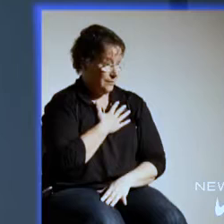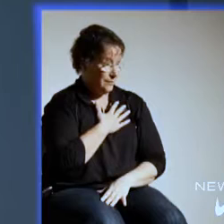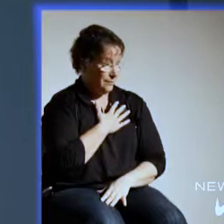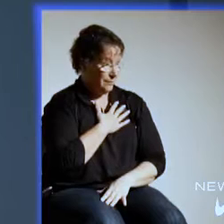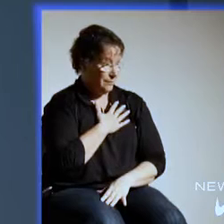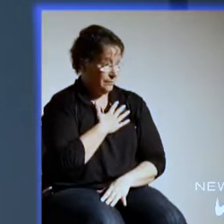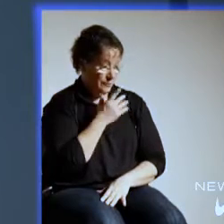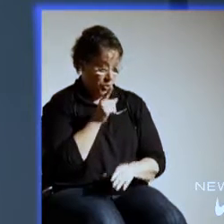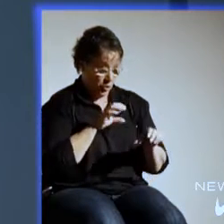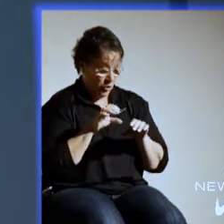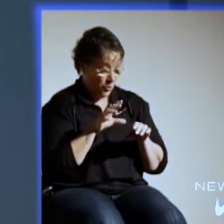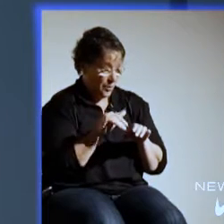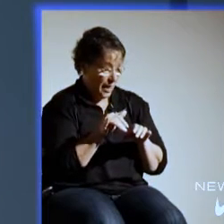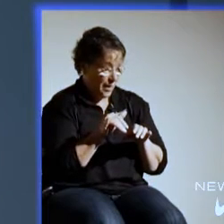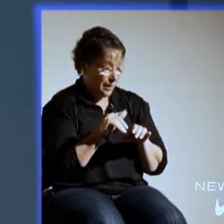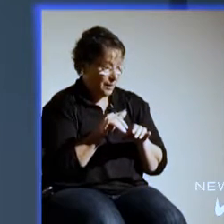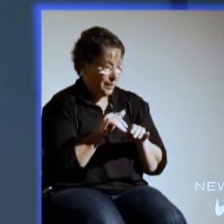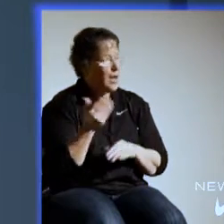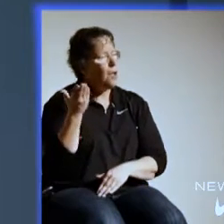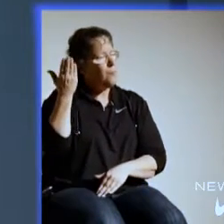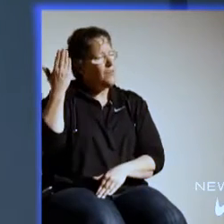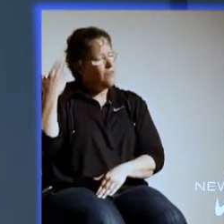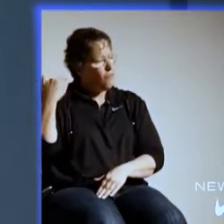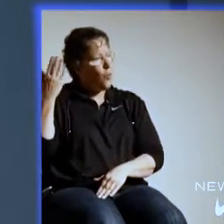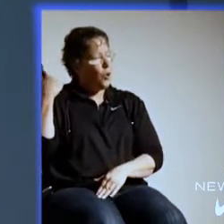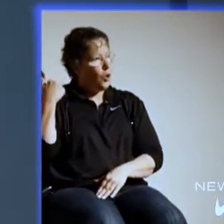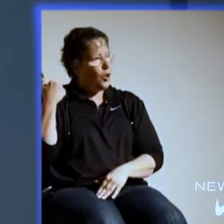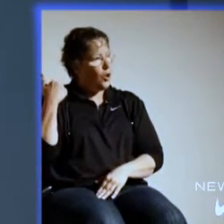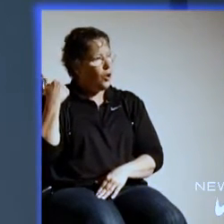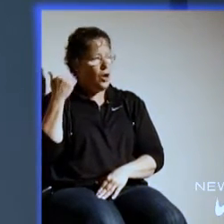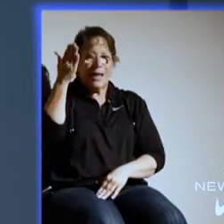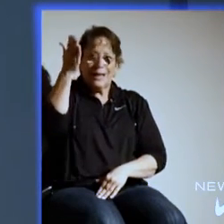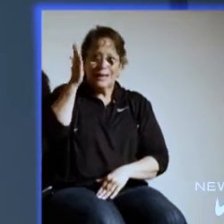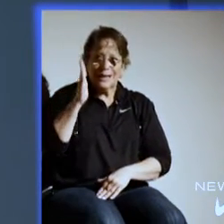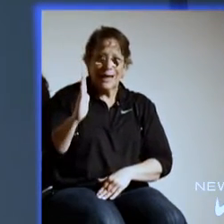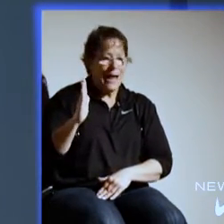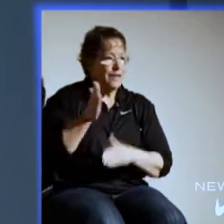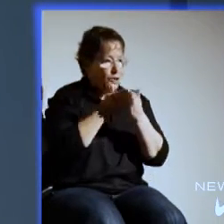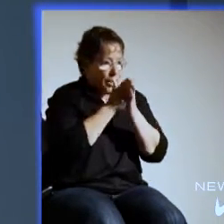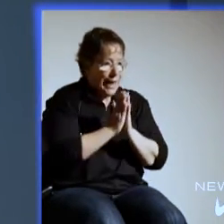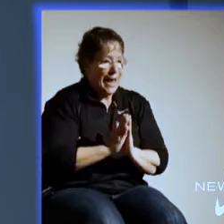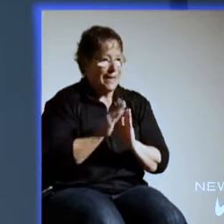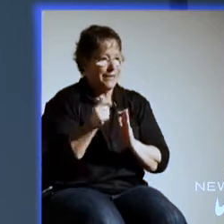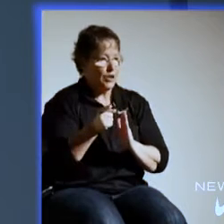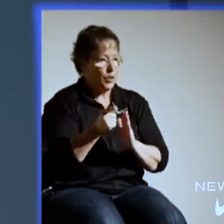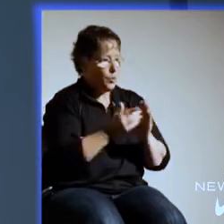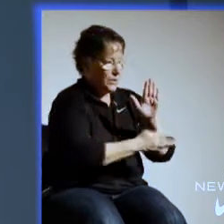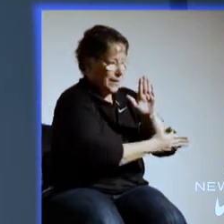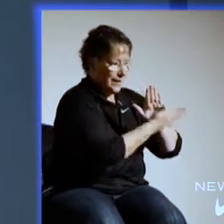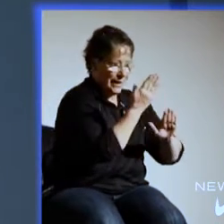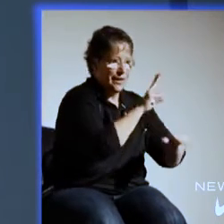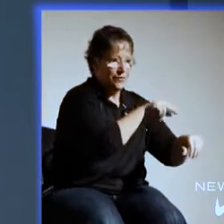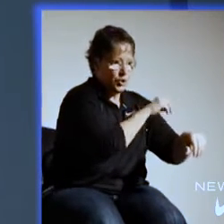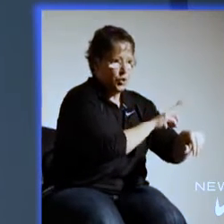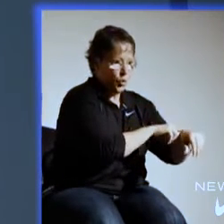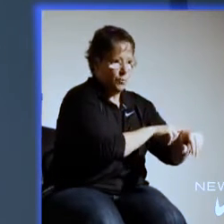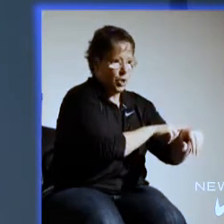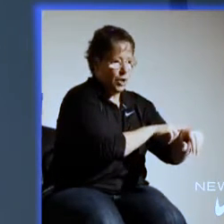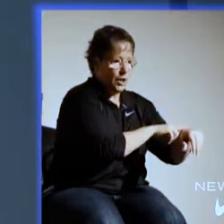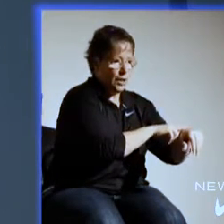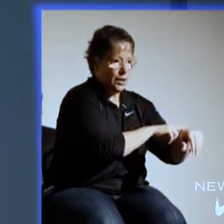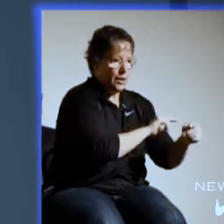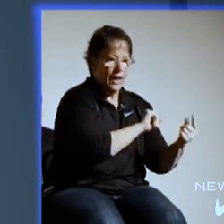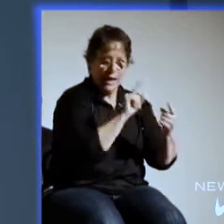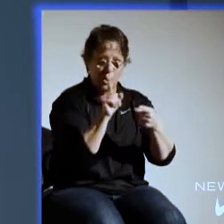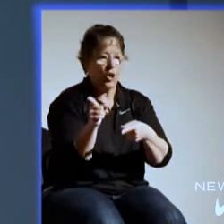Before your life impacts generations, God's going to call you to go from the familiar and into the faith zone. From